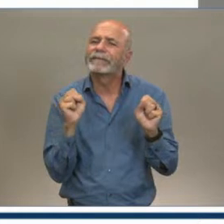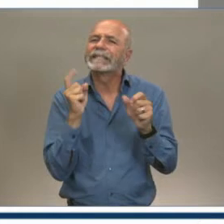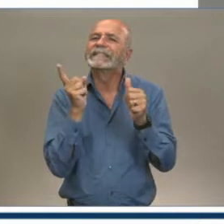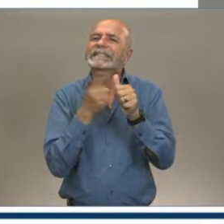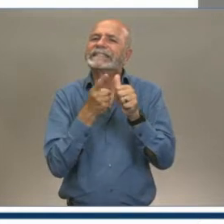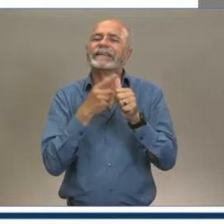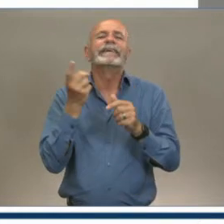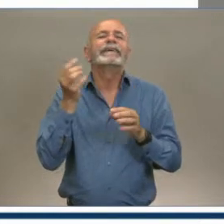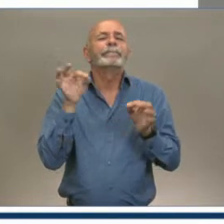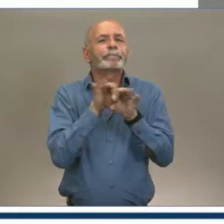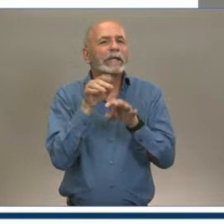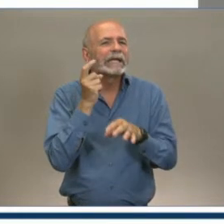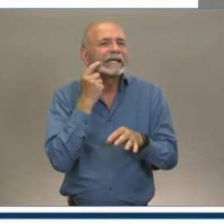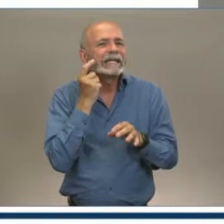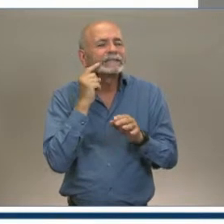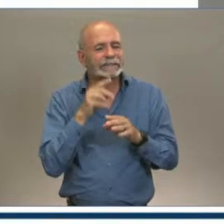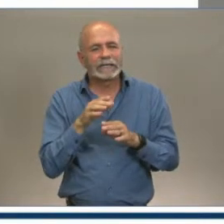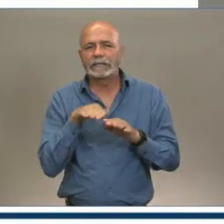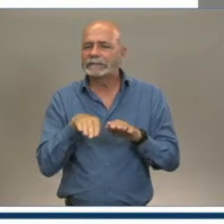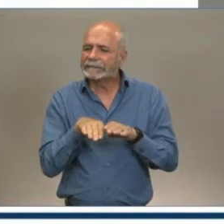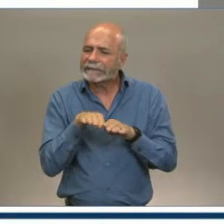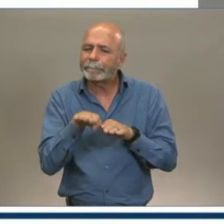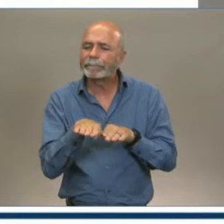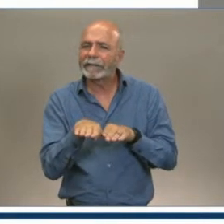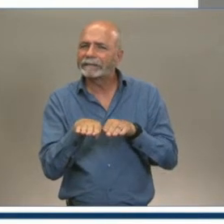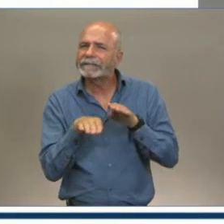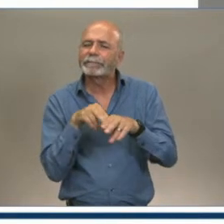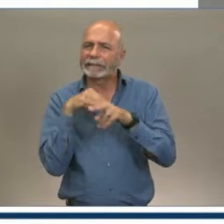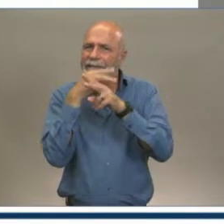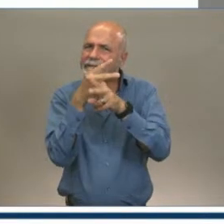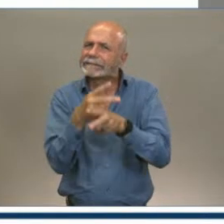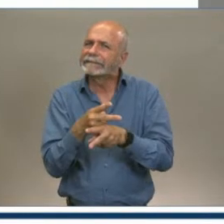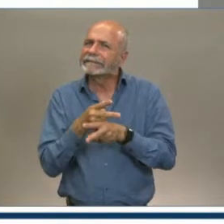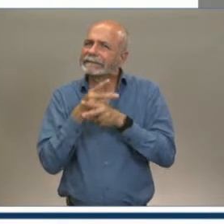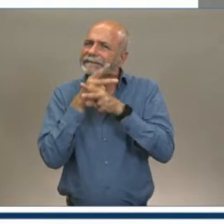that means slowly and cautiously, but with optimism about the future.